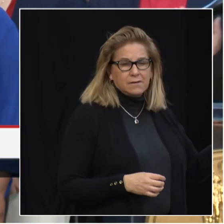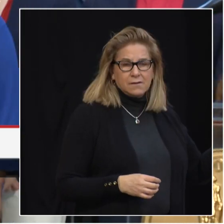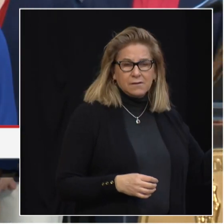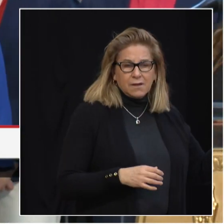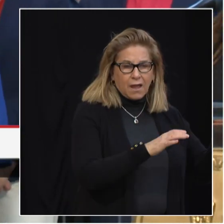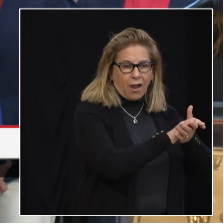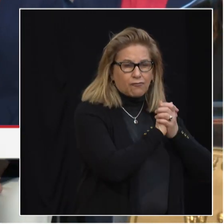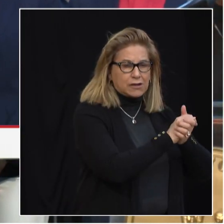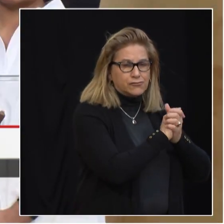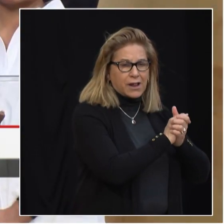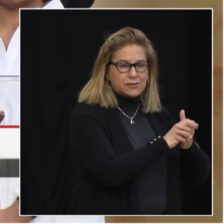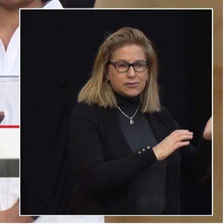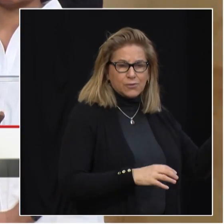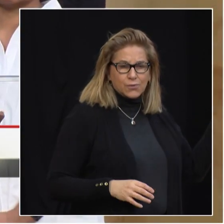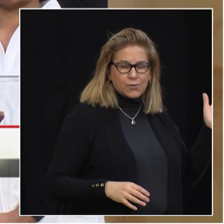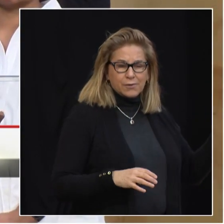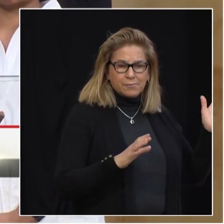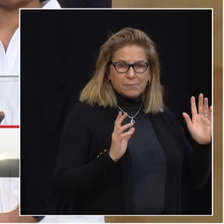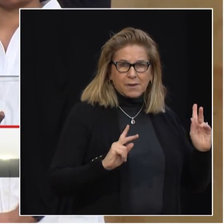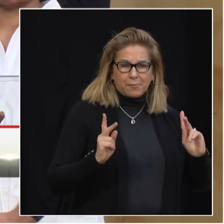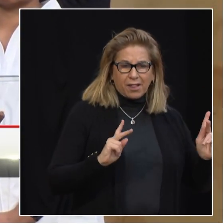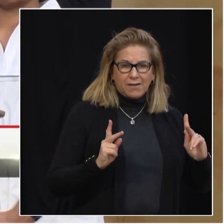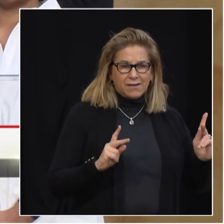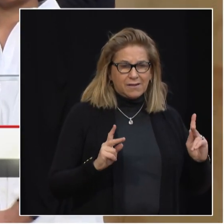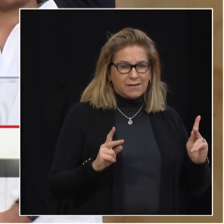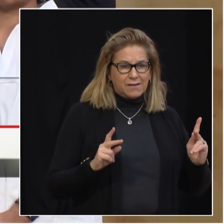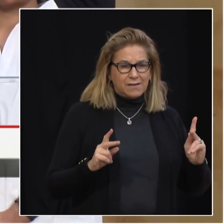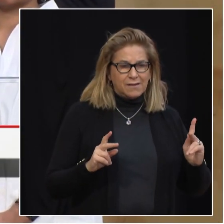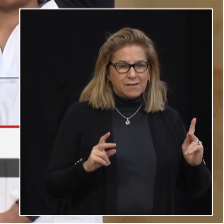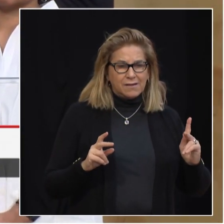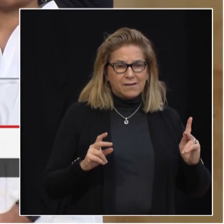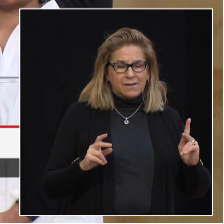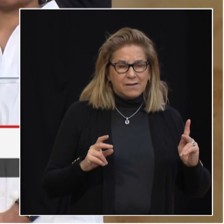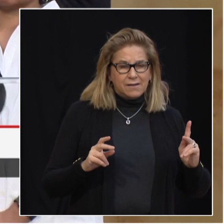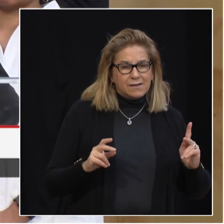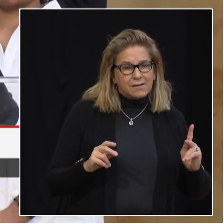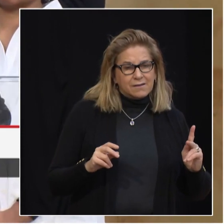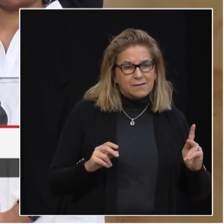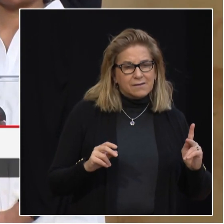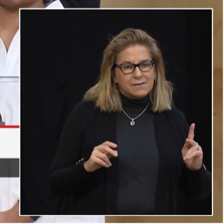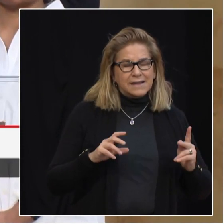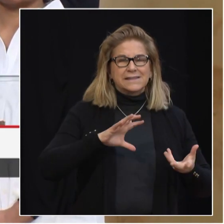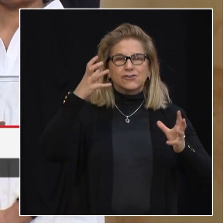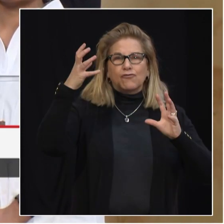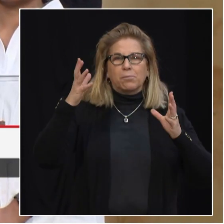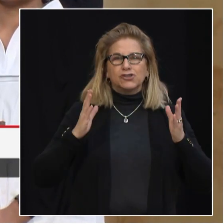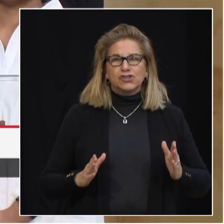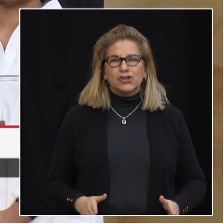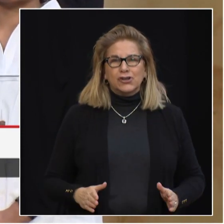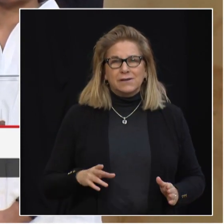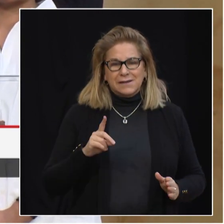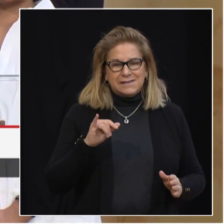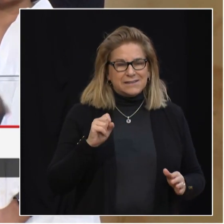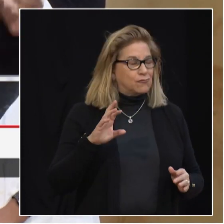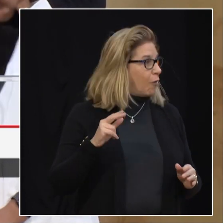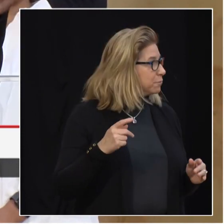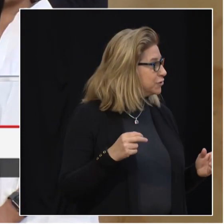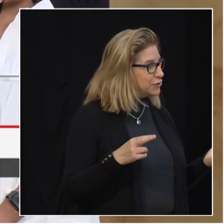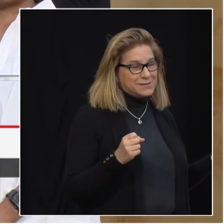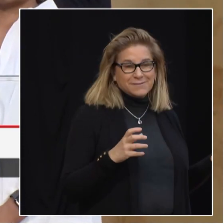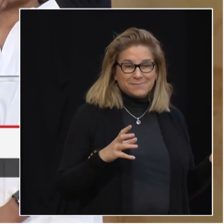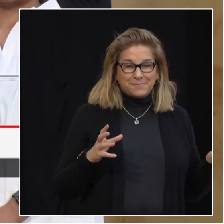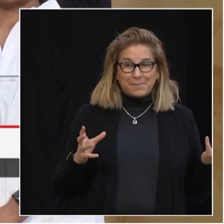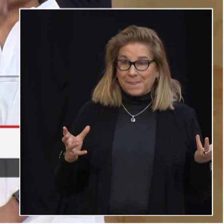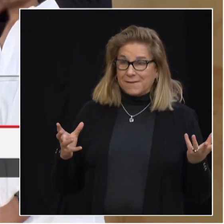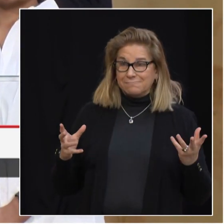entrepreneurs, disruptors here in DC. If you'd like to see all of their names, it's back there on our table. We're going to do a